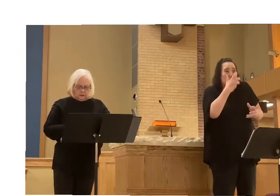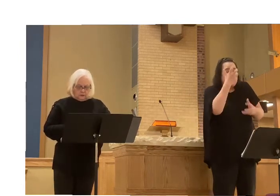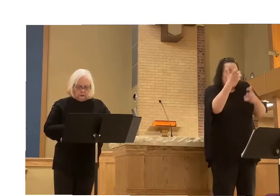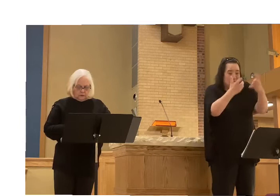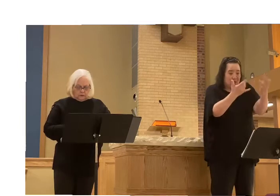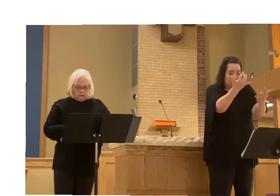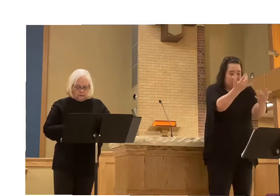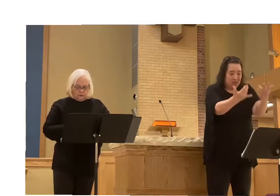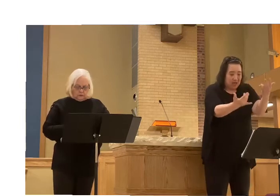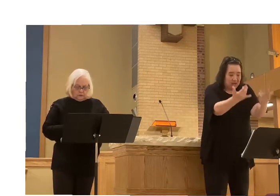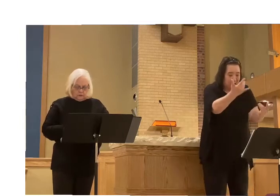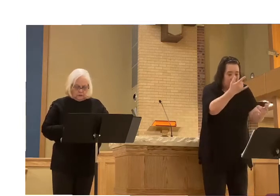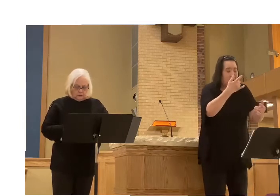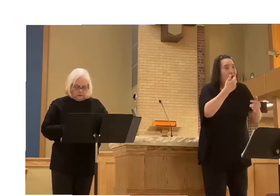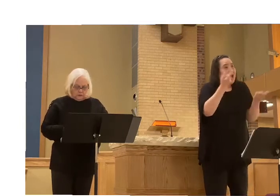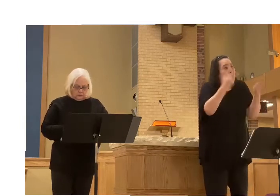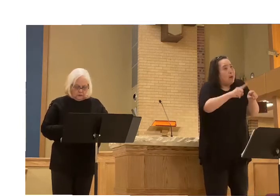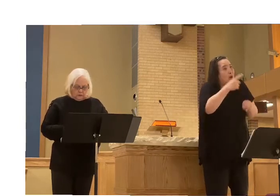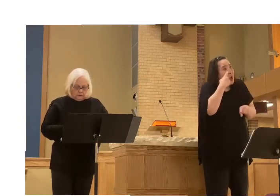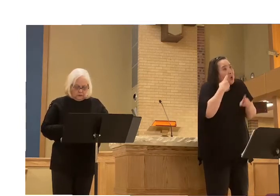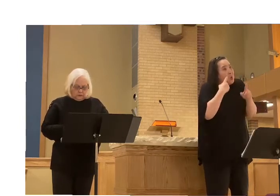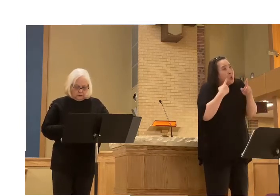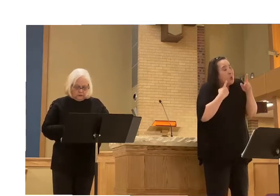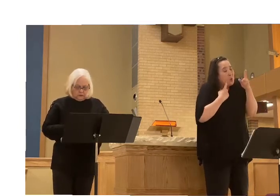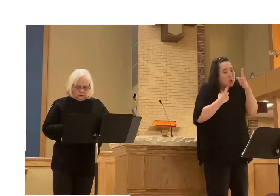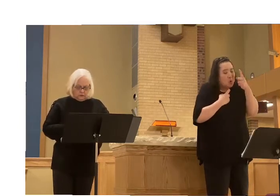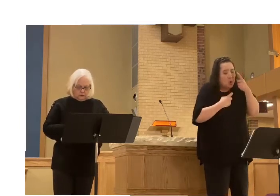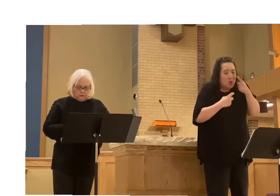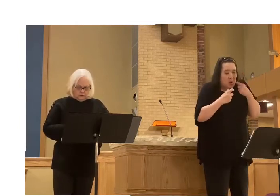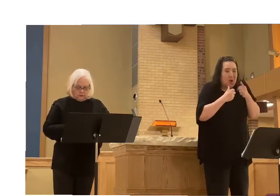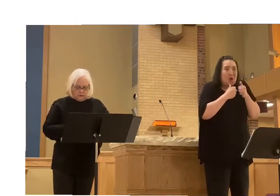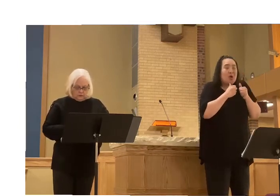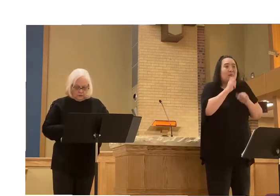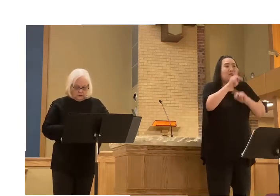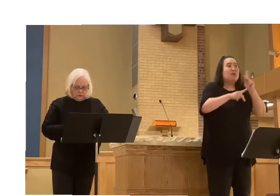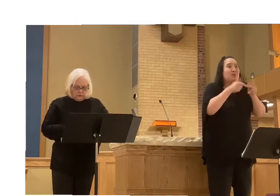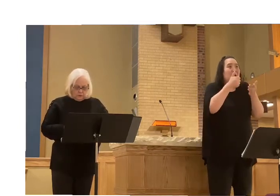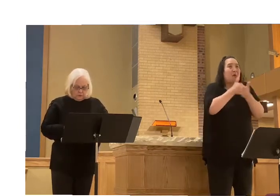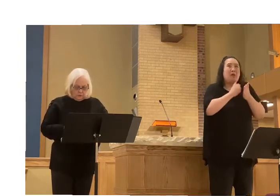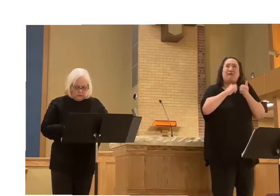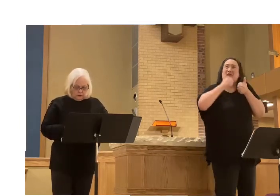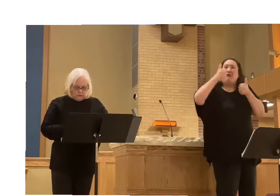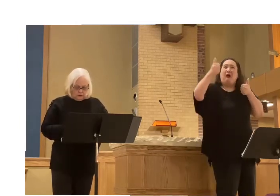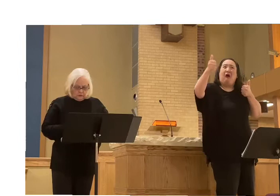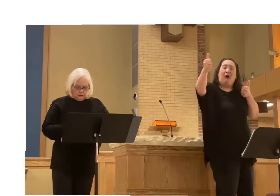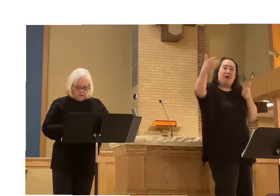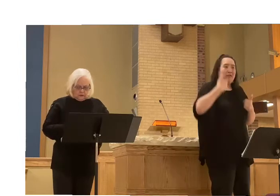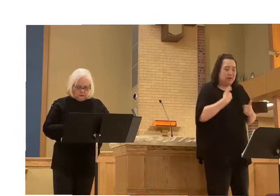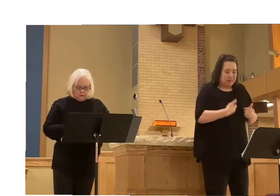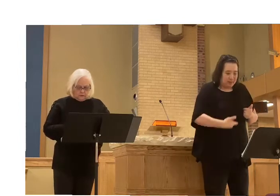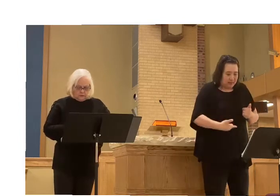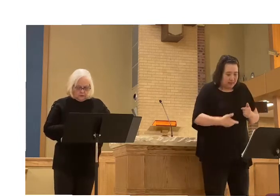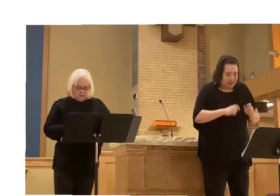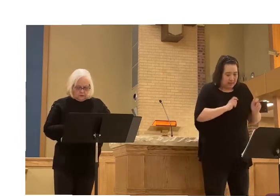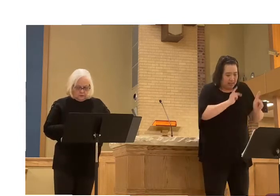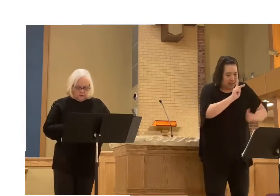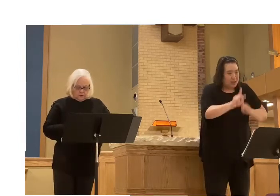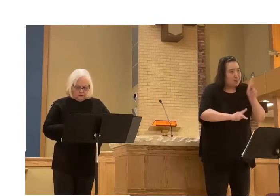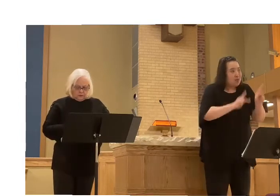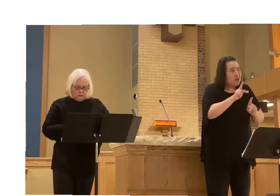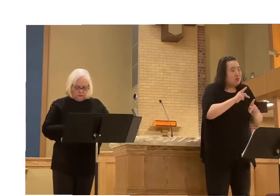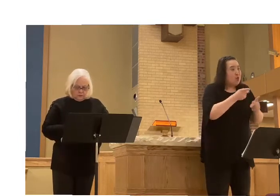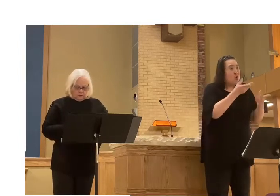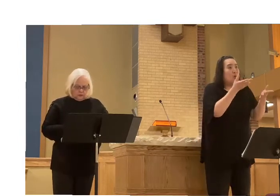I weep, my eyes run with tears. Far from me are all who could counsel me. Far away are any who